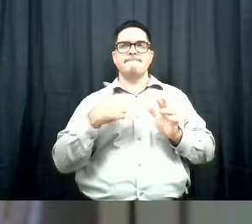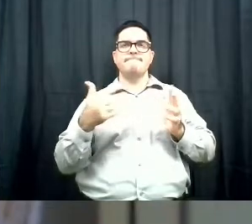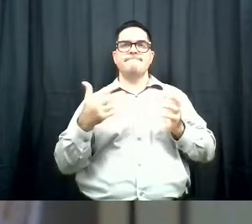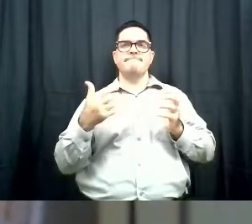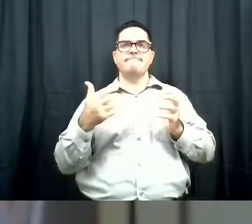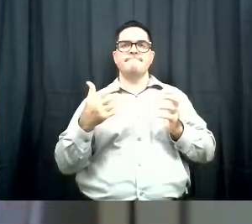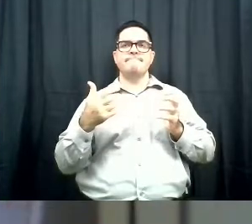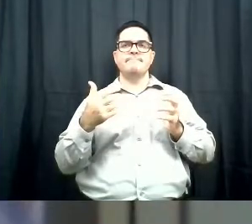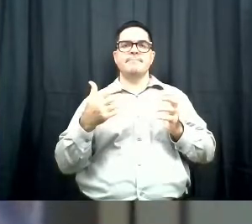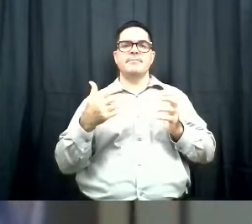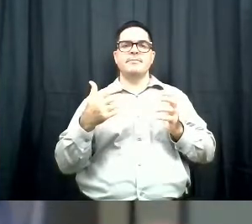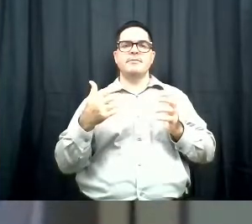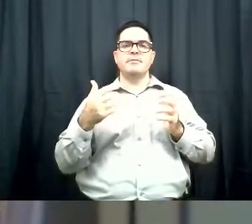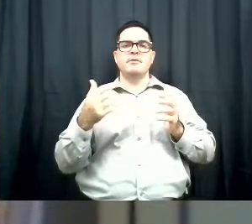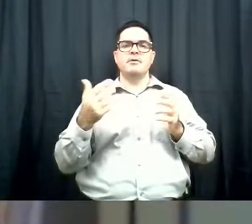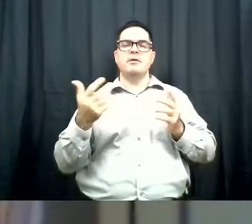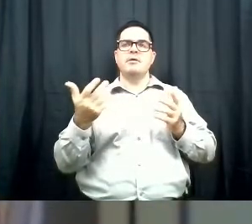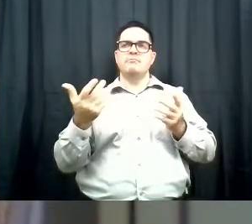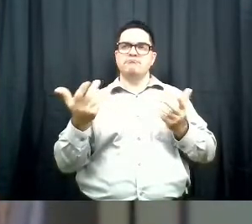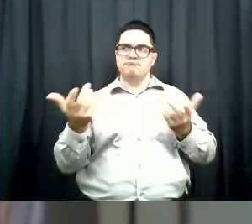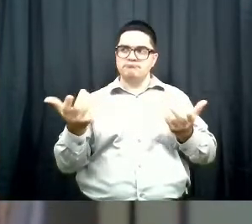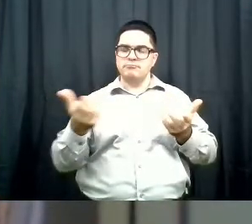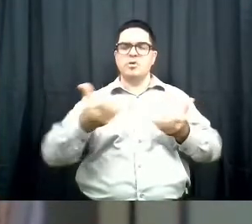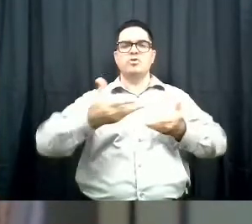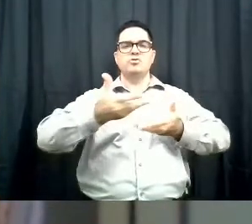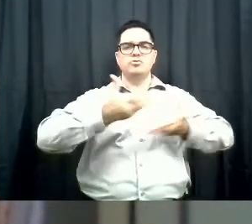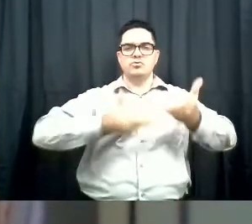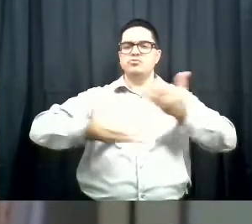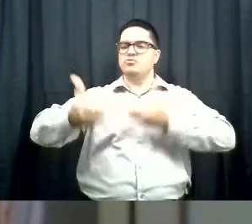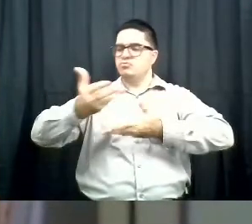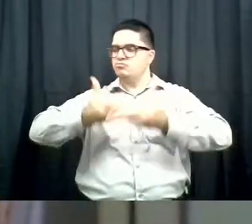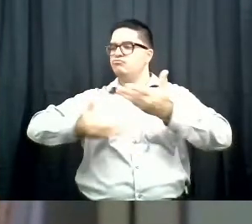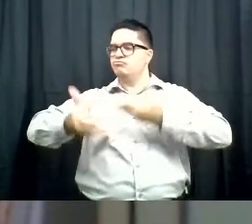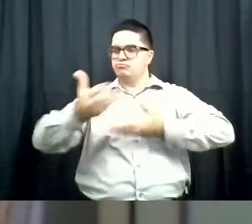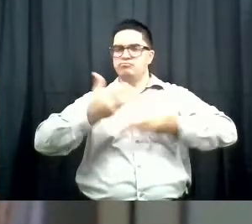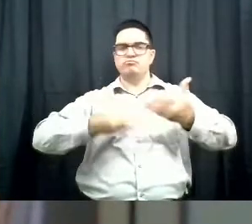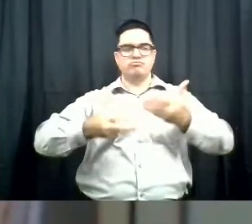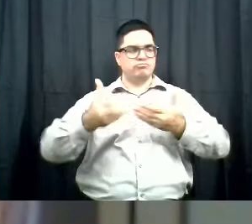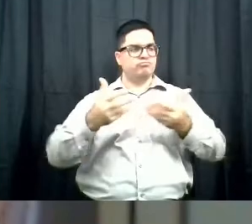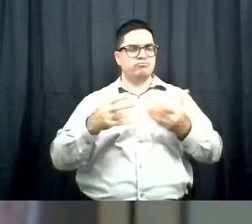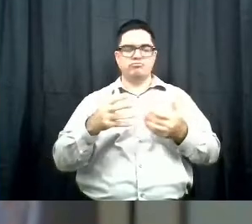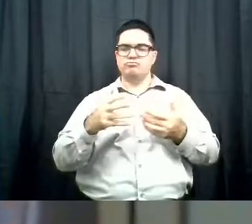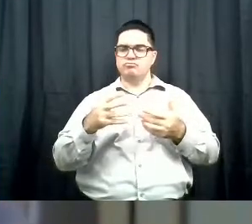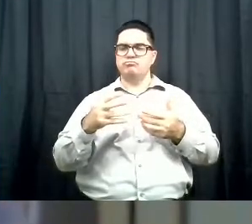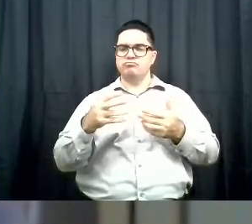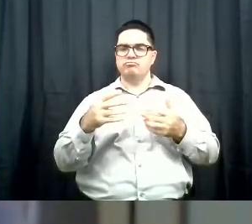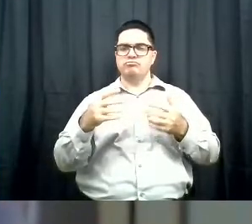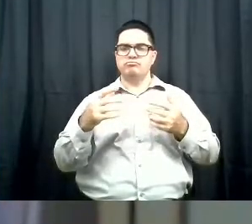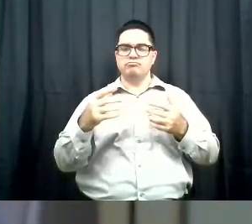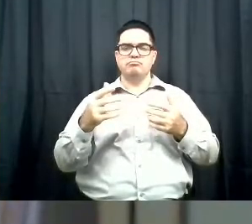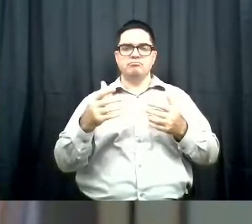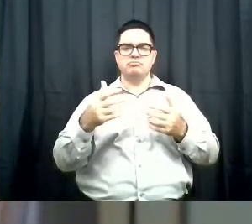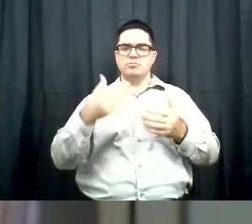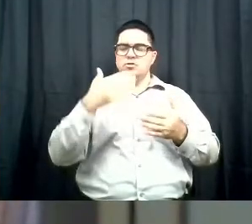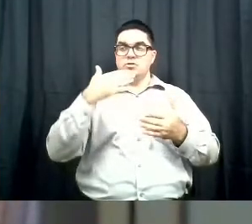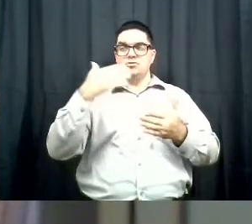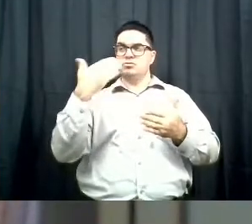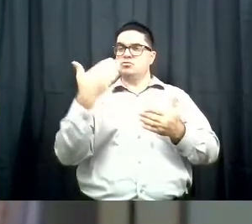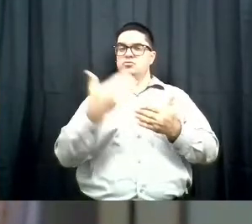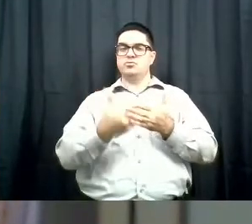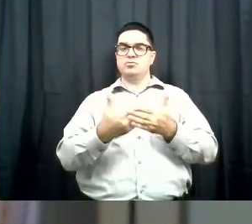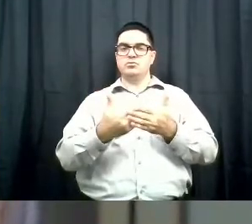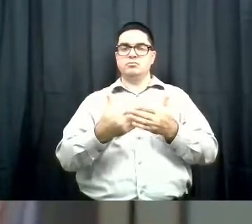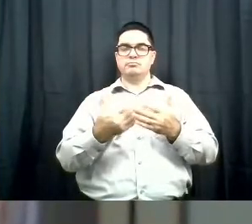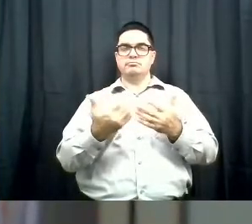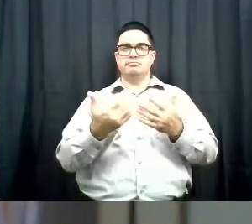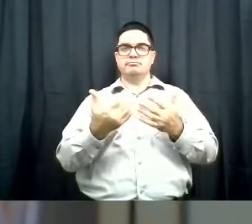very helpful kind of conversation to have. Just in the sense that it just raises these various